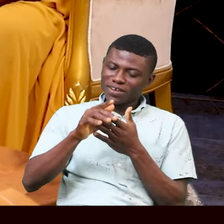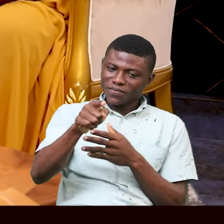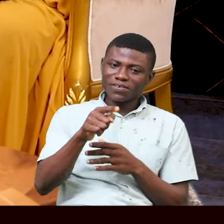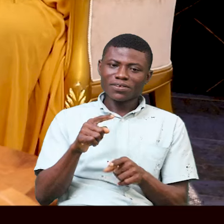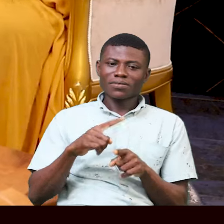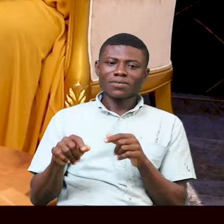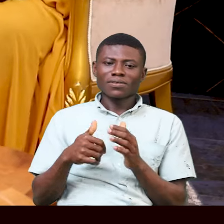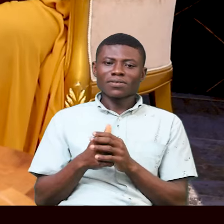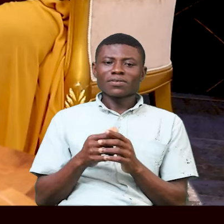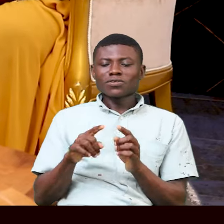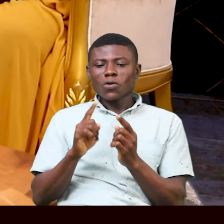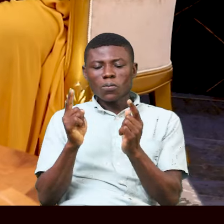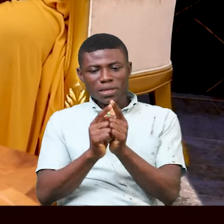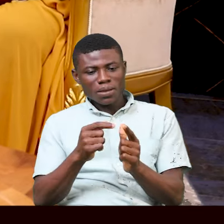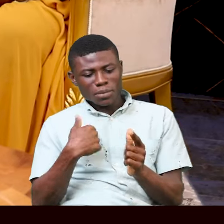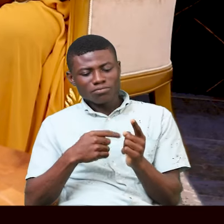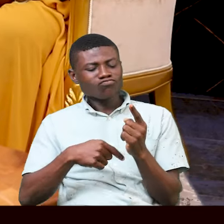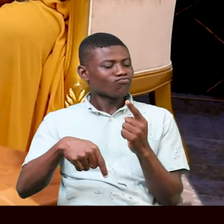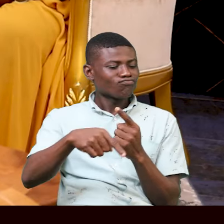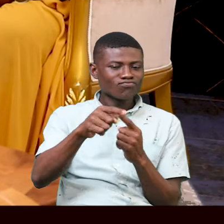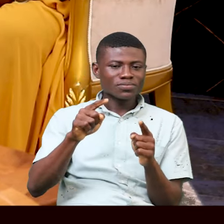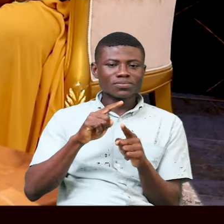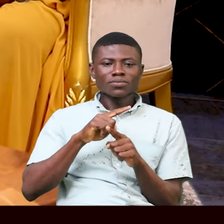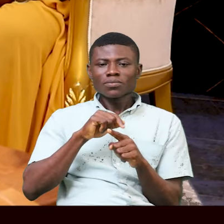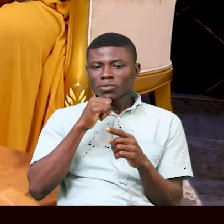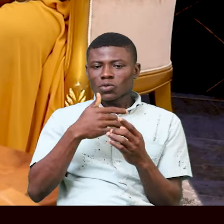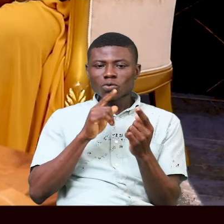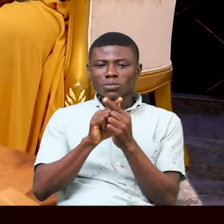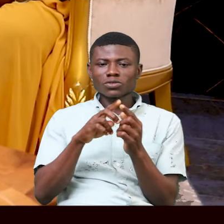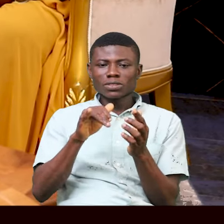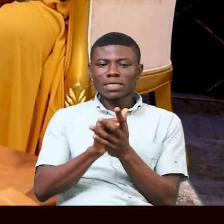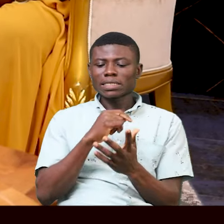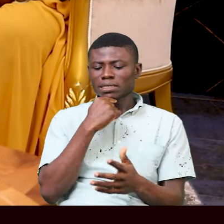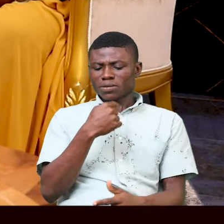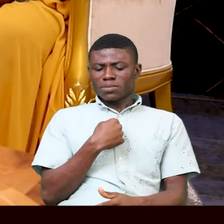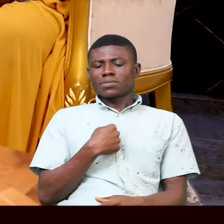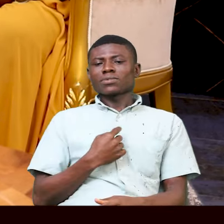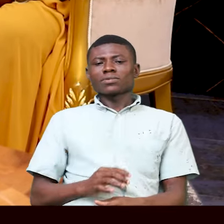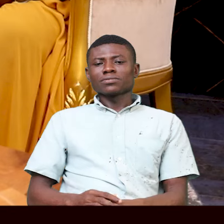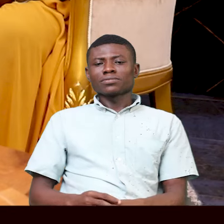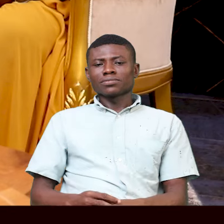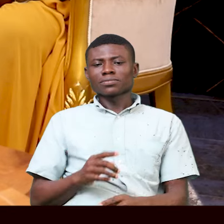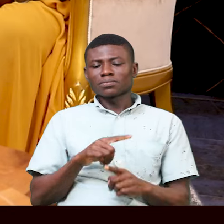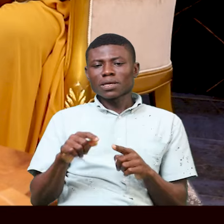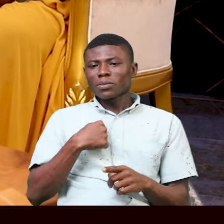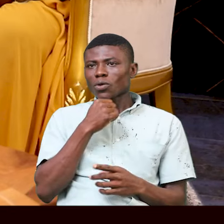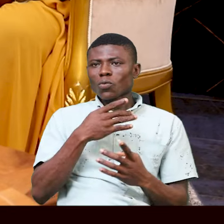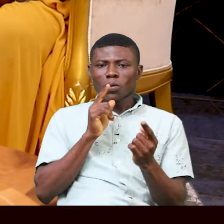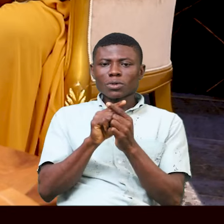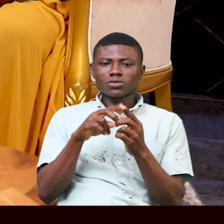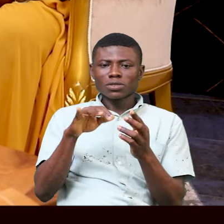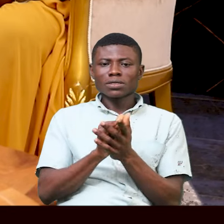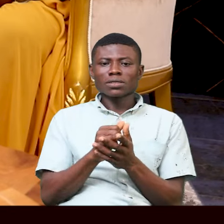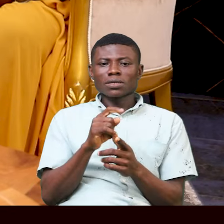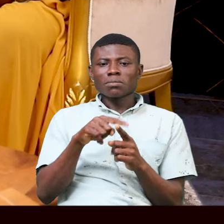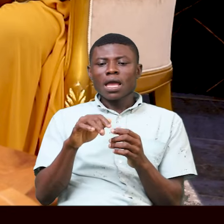Inti oba wa ha na makofa ase na mempe se ye be shiampo ma wakasa ma no okay na mempe